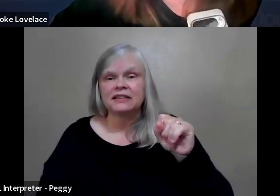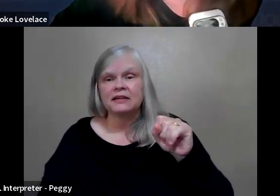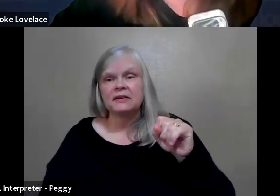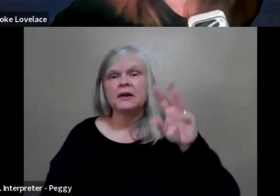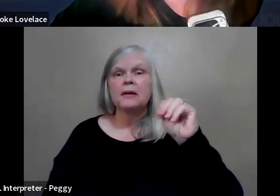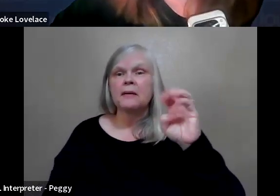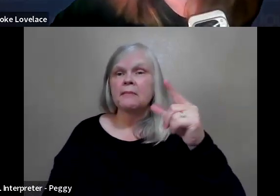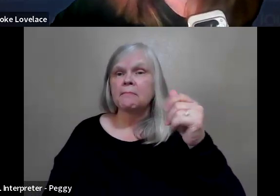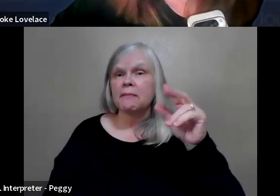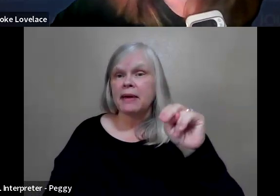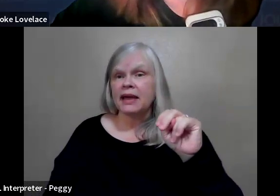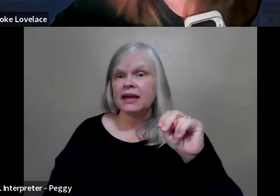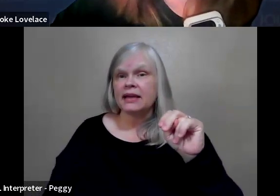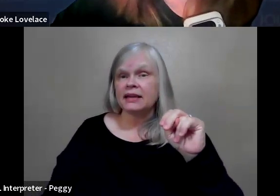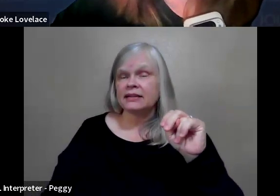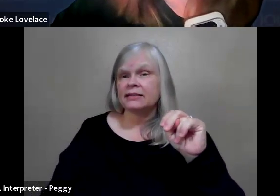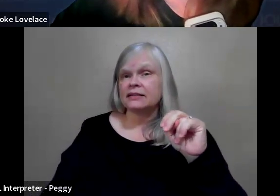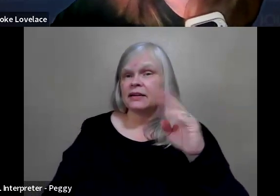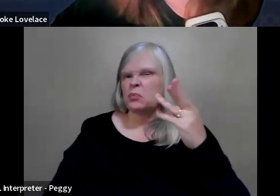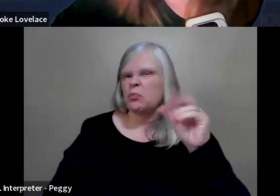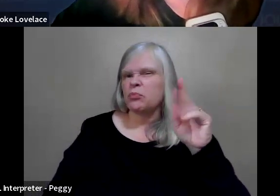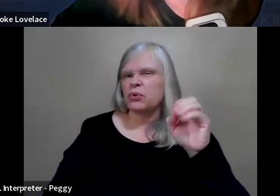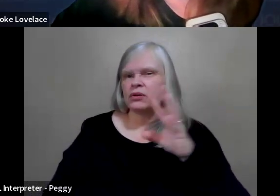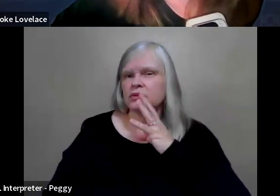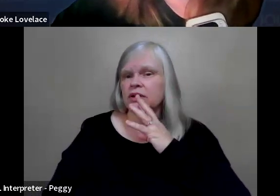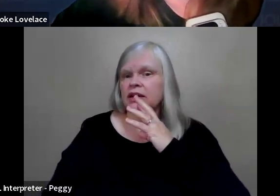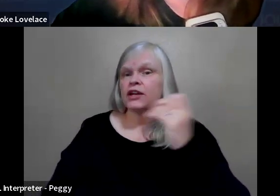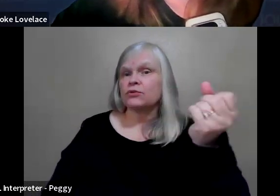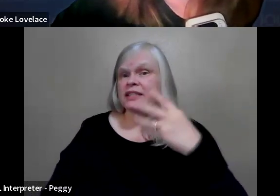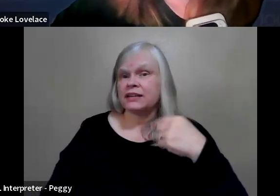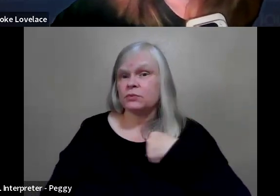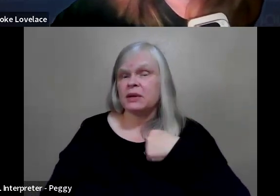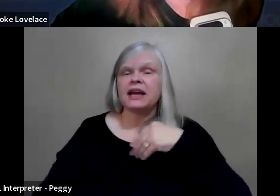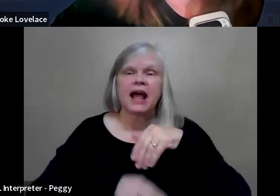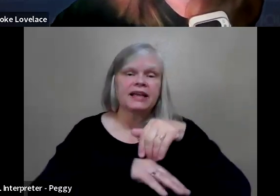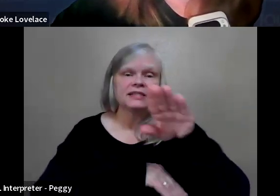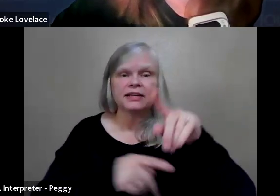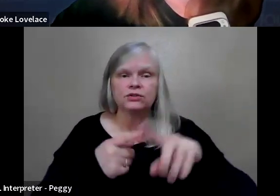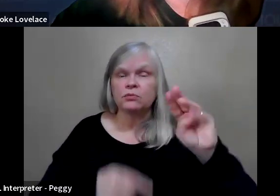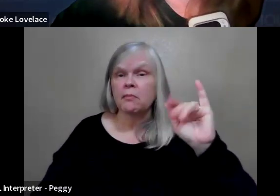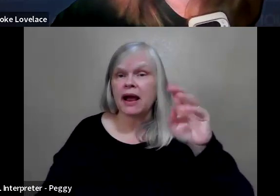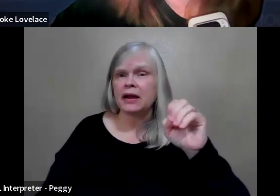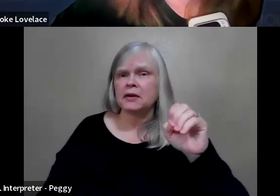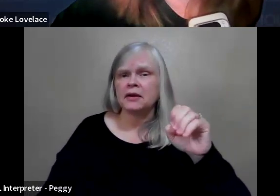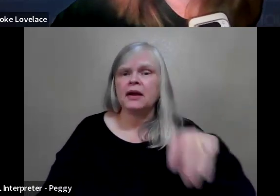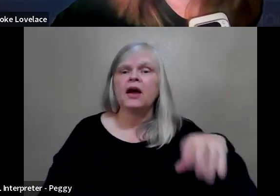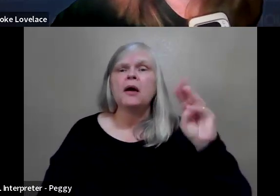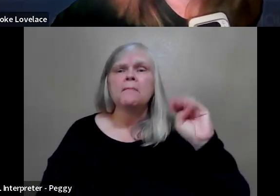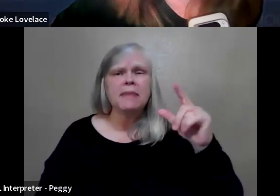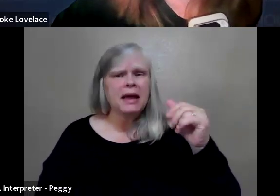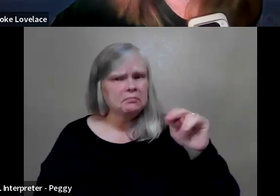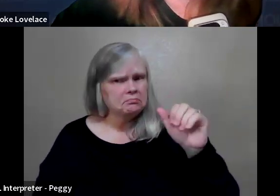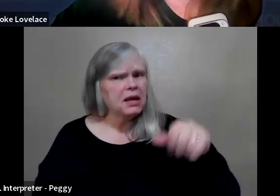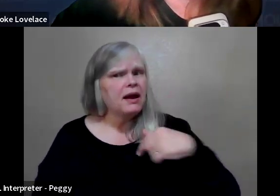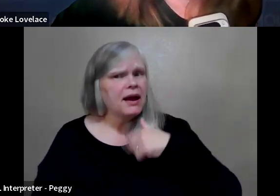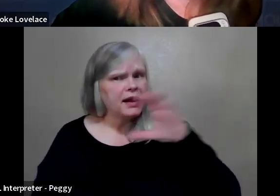to send that to me right now and then I can send on to Mike? Yeah, I can do that. I will go ahead